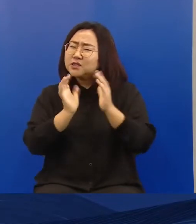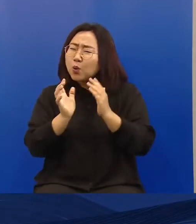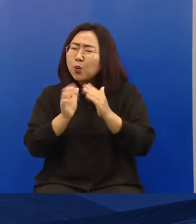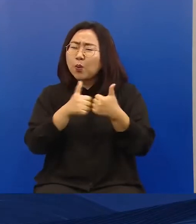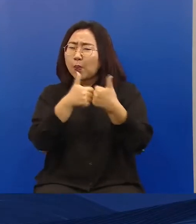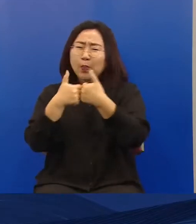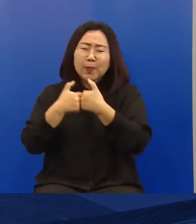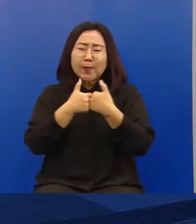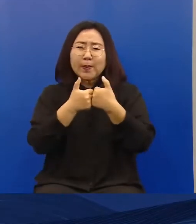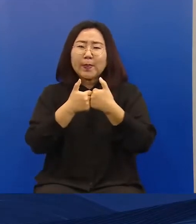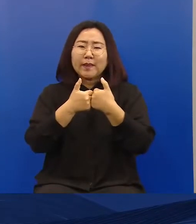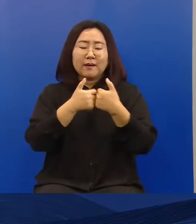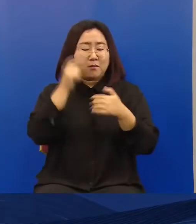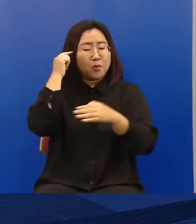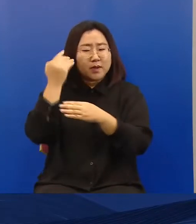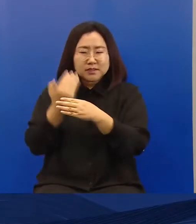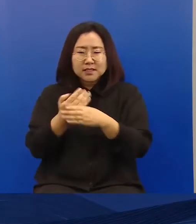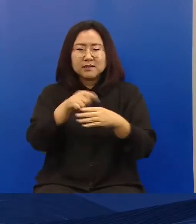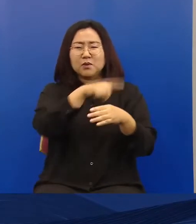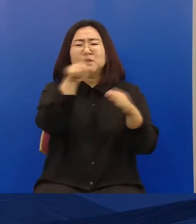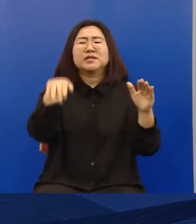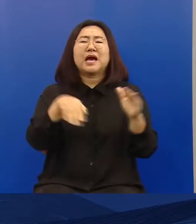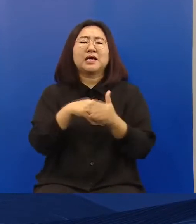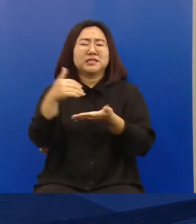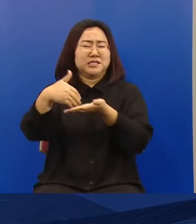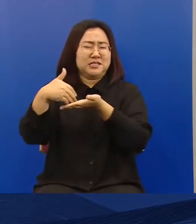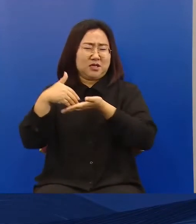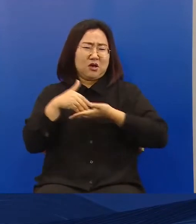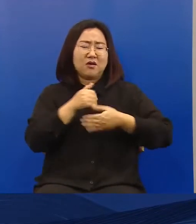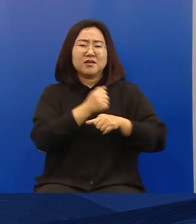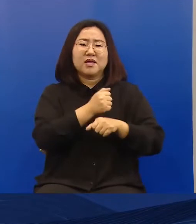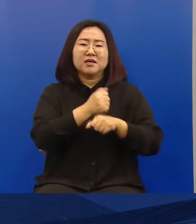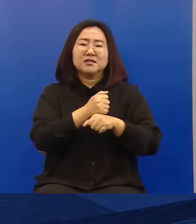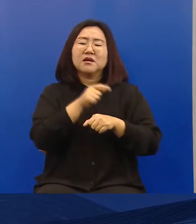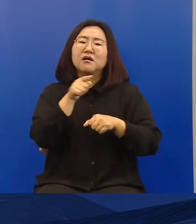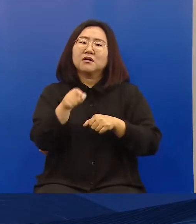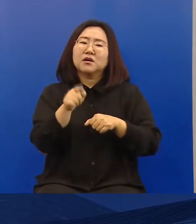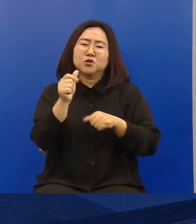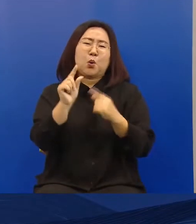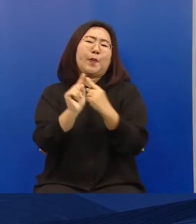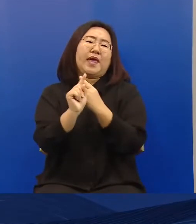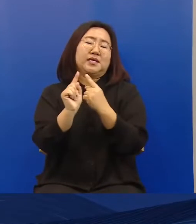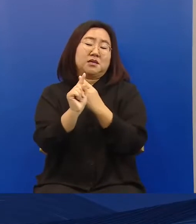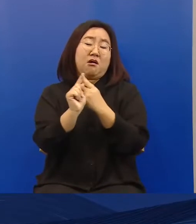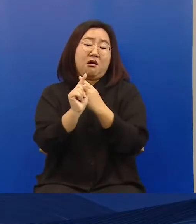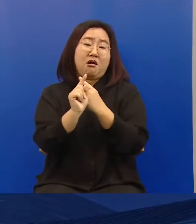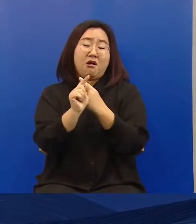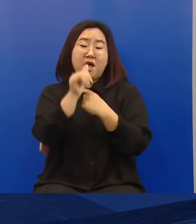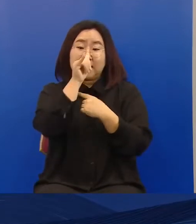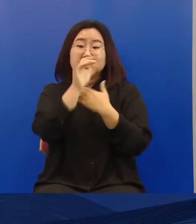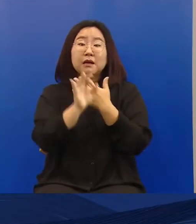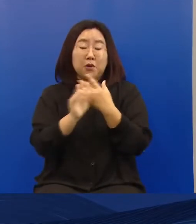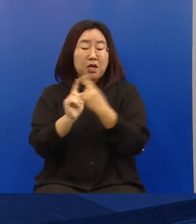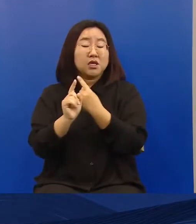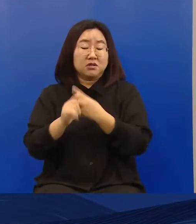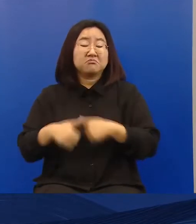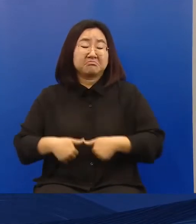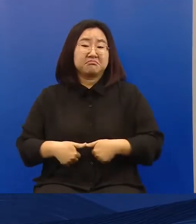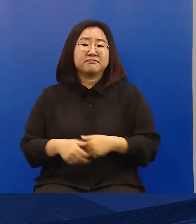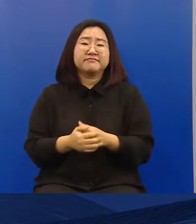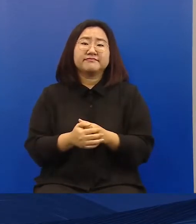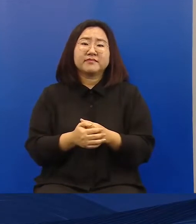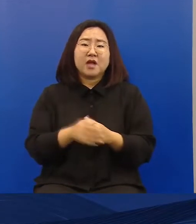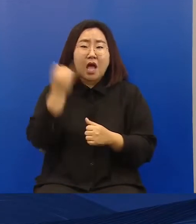So you can contact me with all the experts, and maybe we